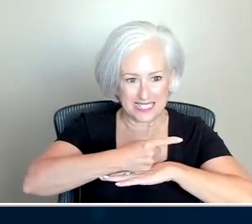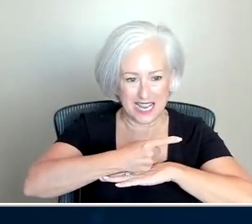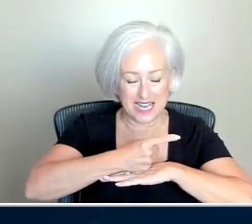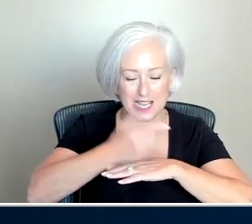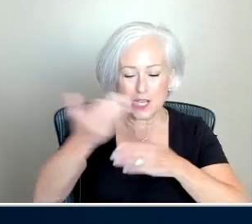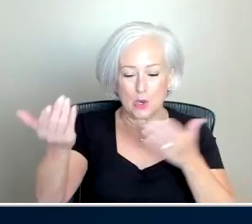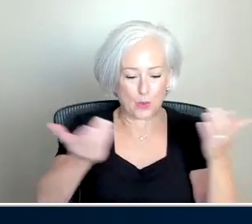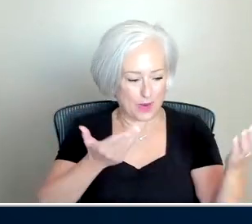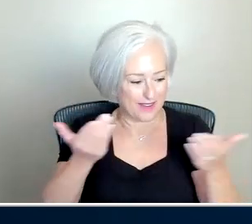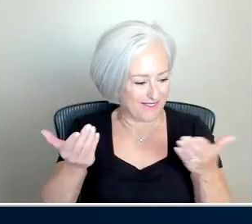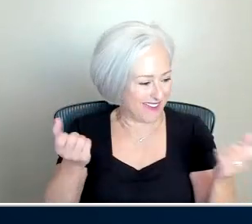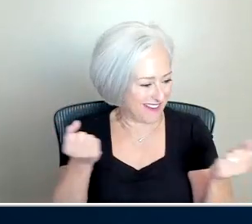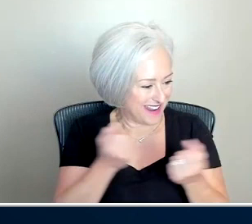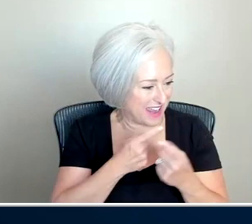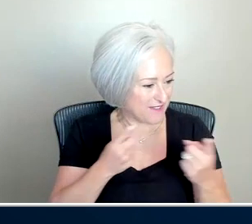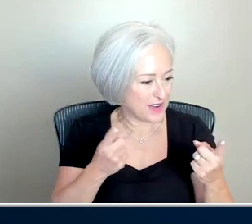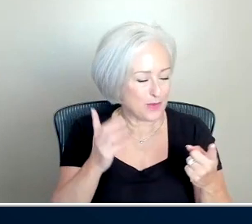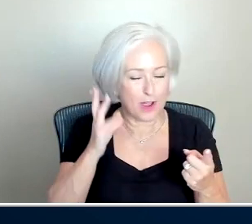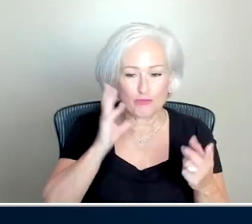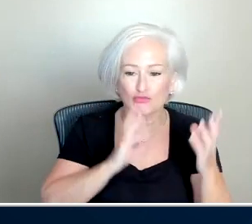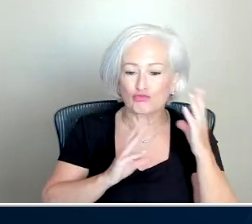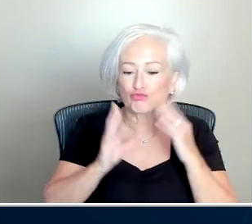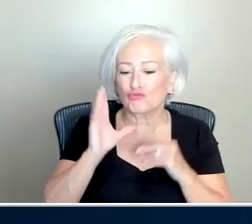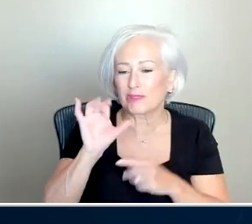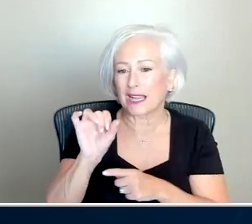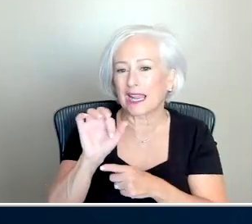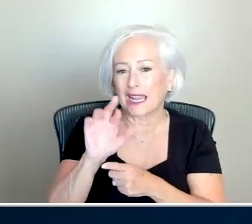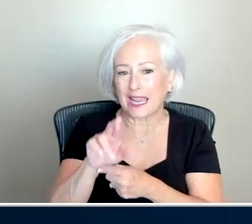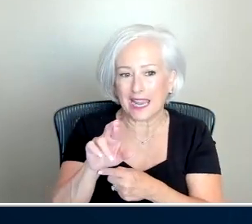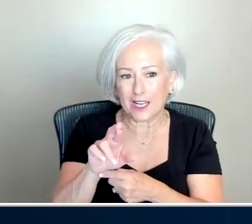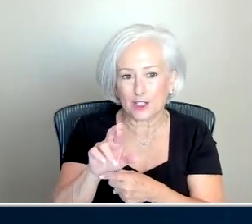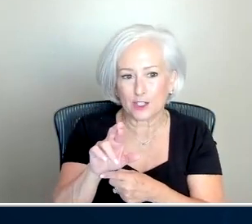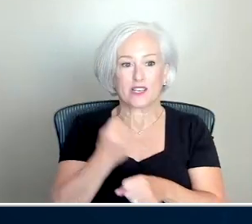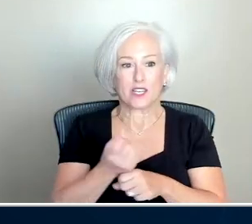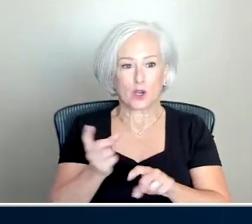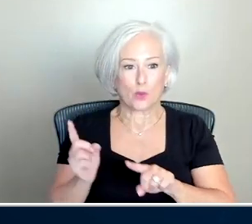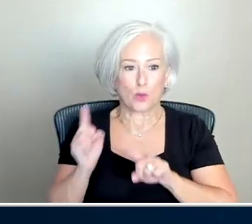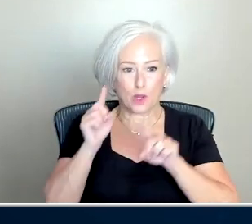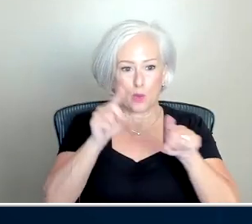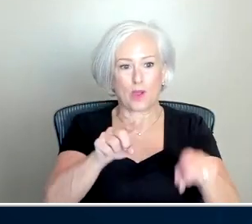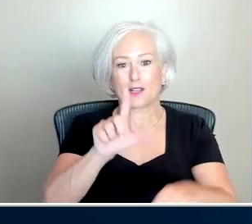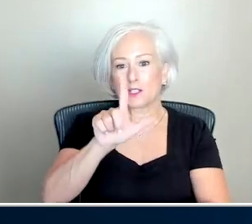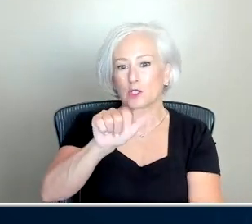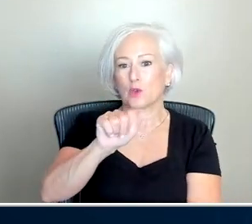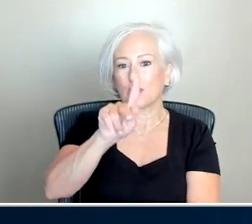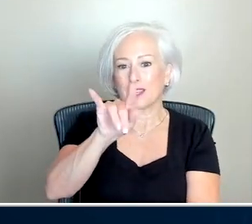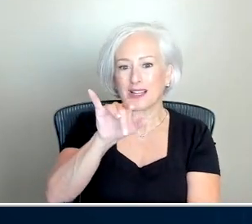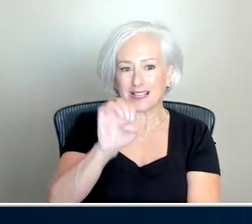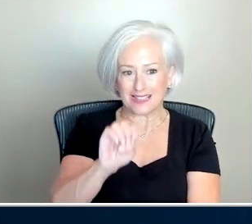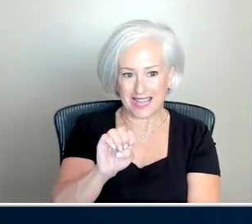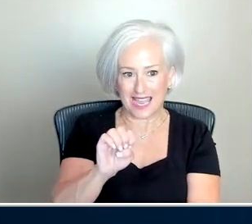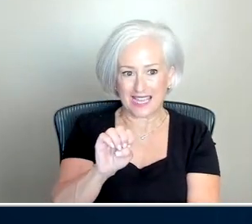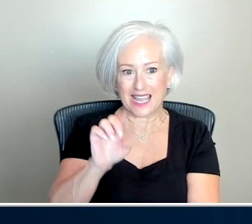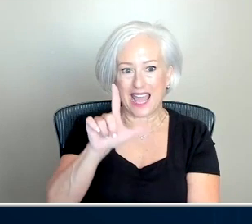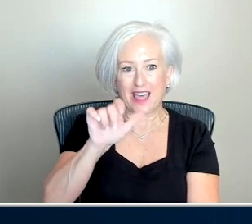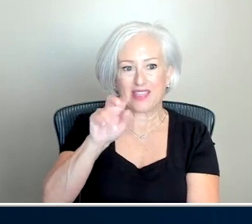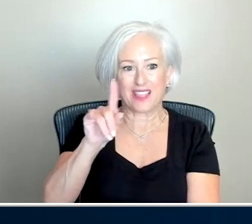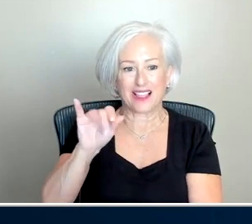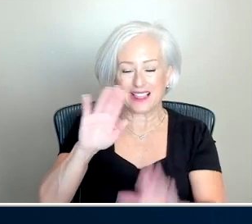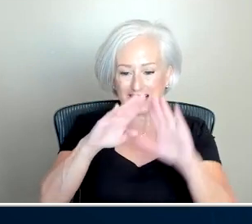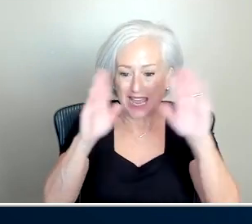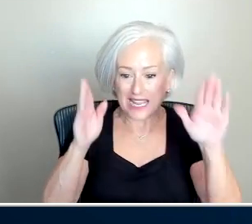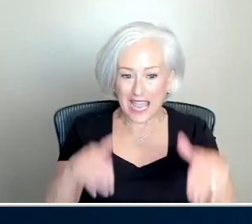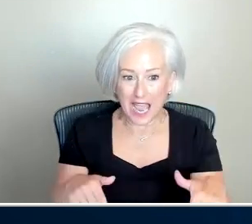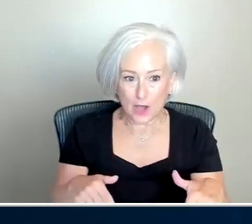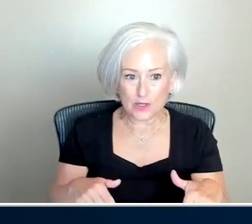forth. We'd have an event, and one year we were having it at a lake house, and I'll be real quick about this, but Gary and I had a contest.